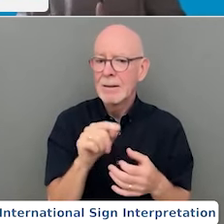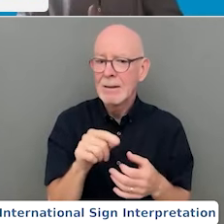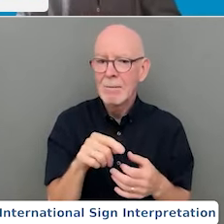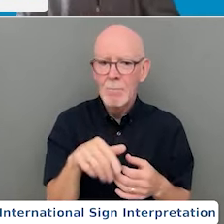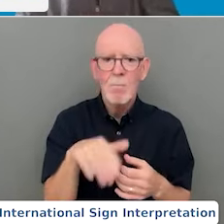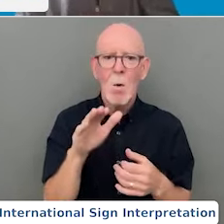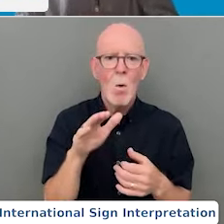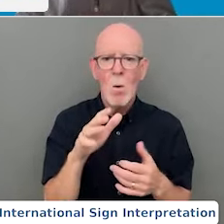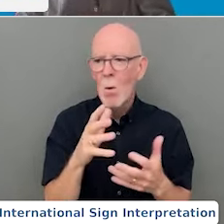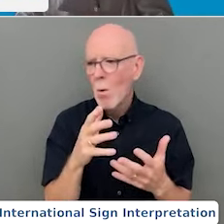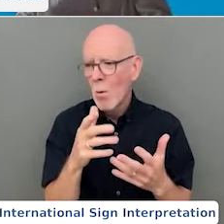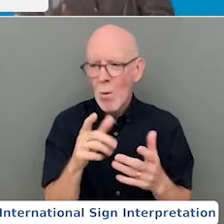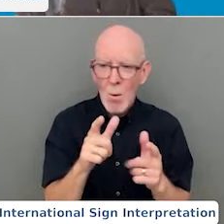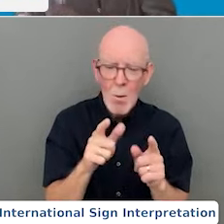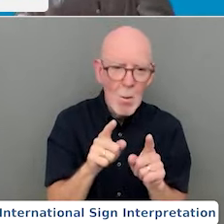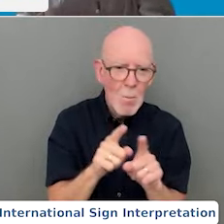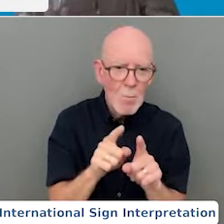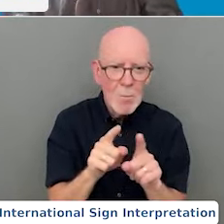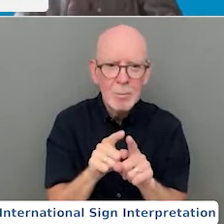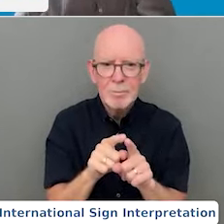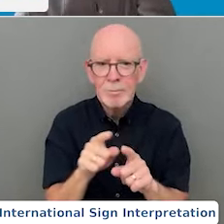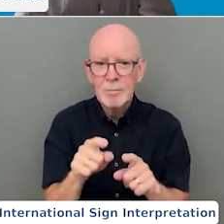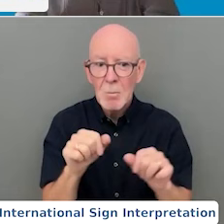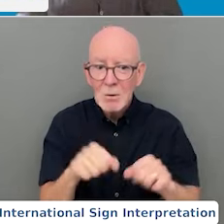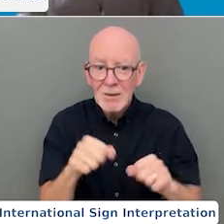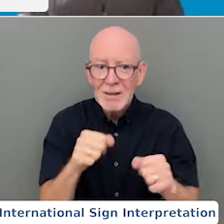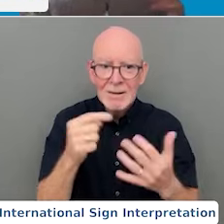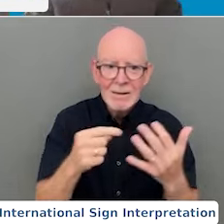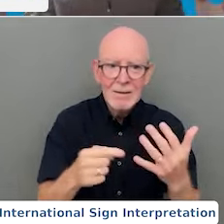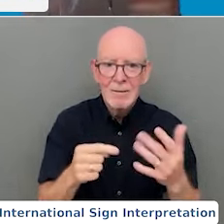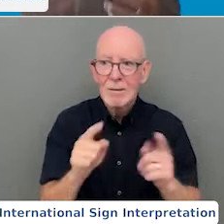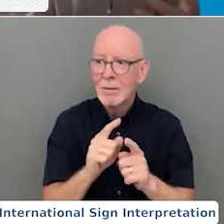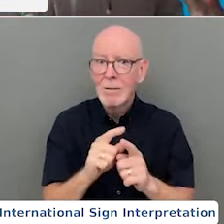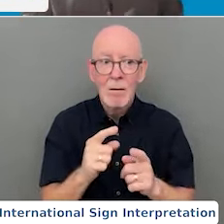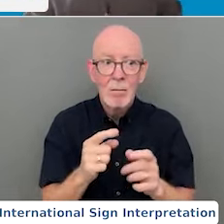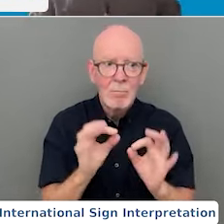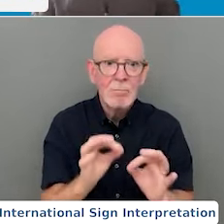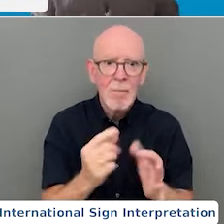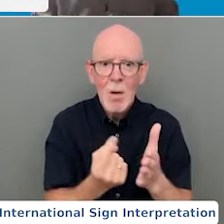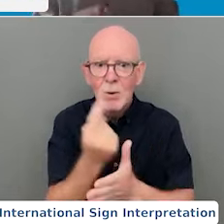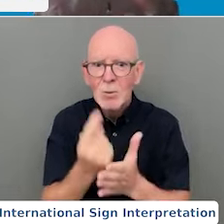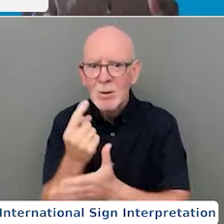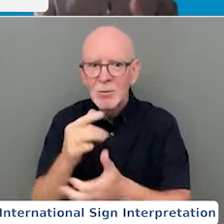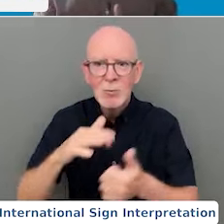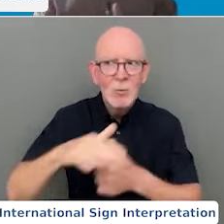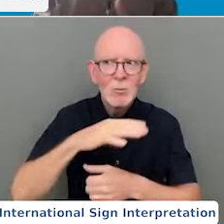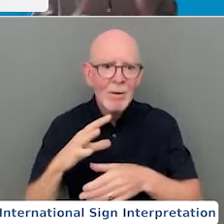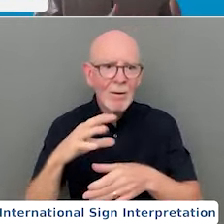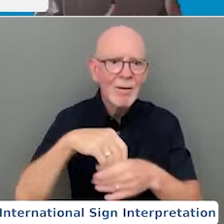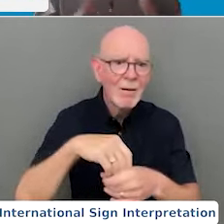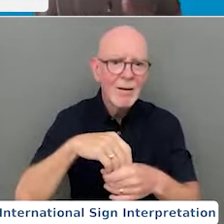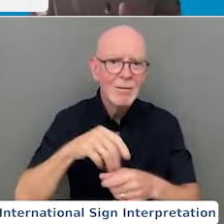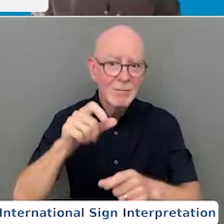removed, or more or less support that needs to be provided. And this interaction